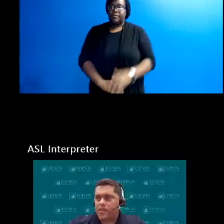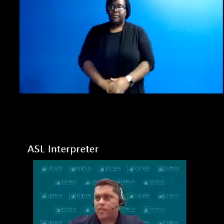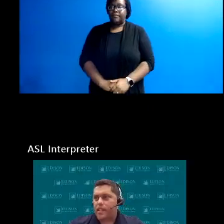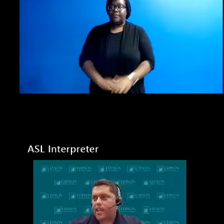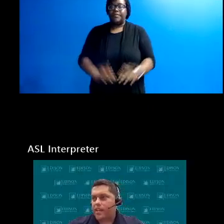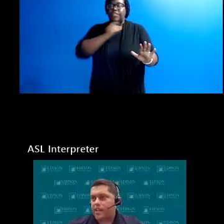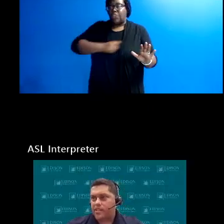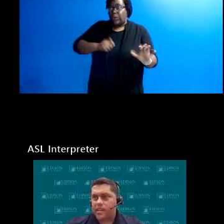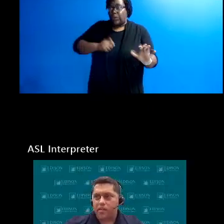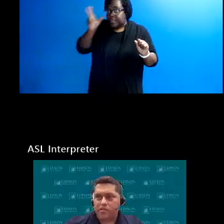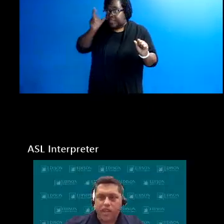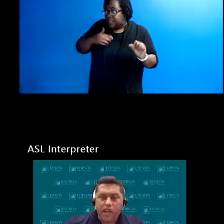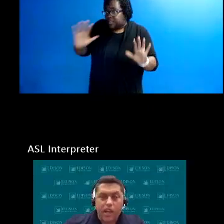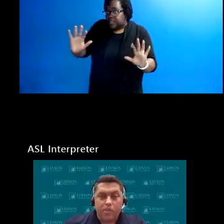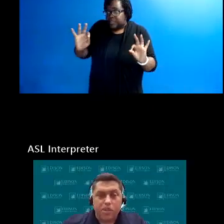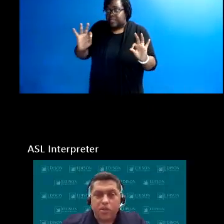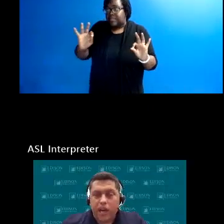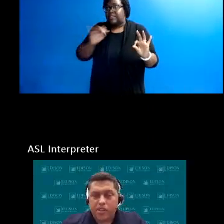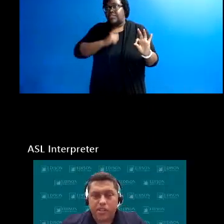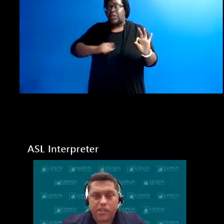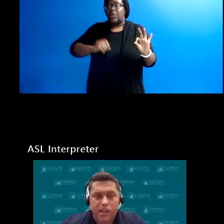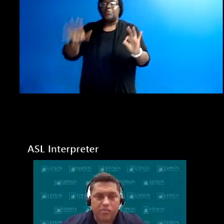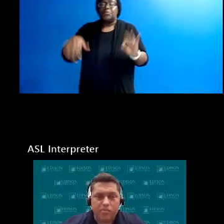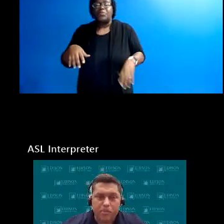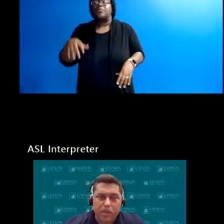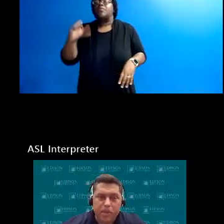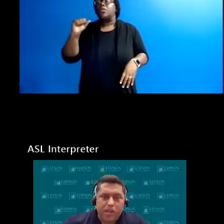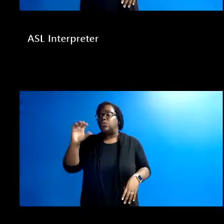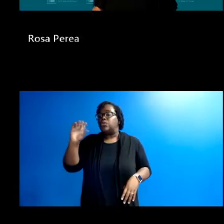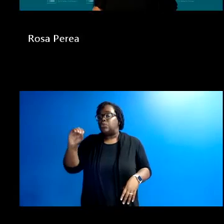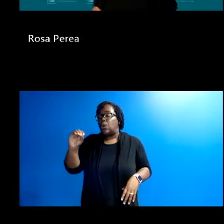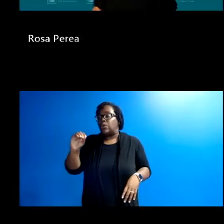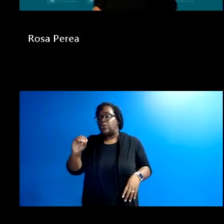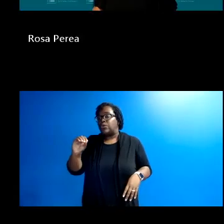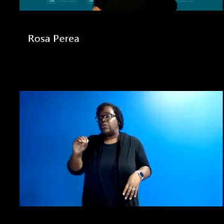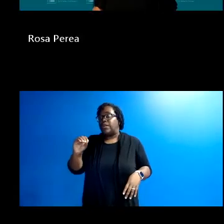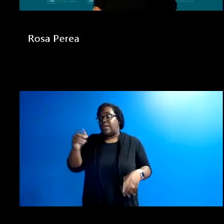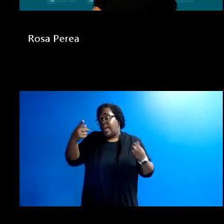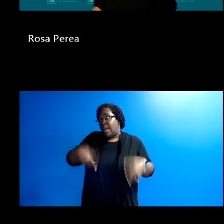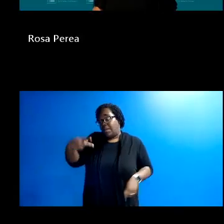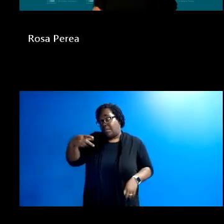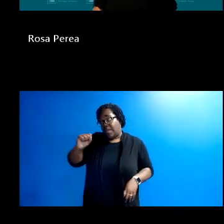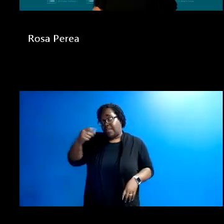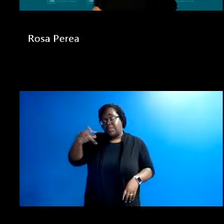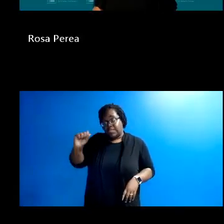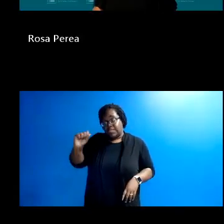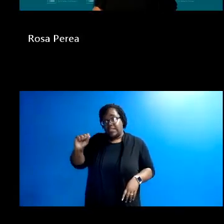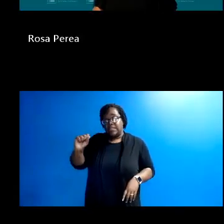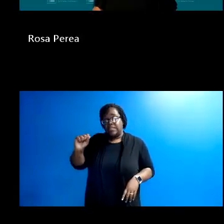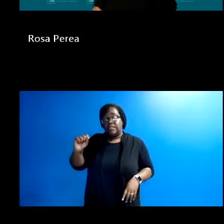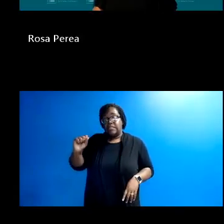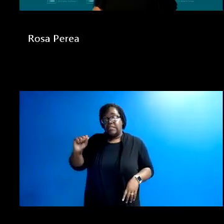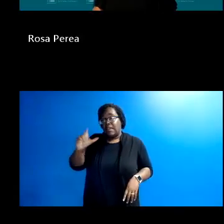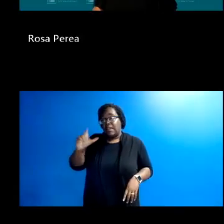Sorry, can you hear me? I was lagging there as it came off. So actually, PSPS is a